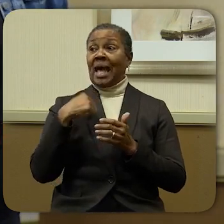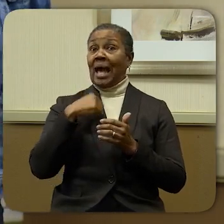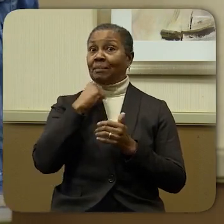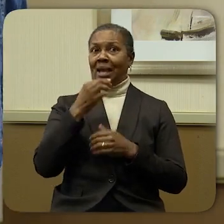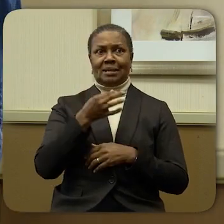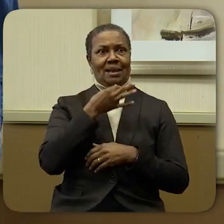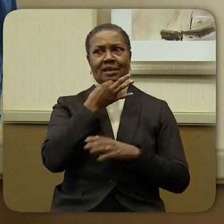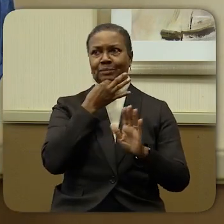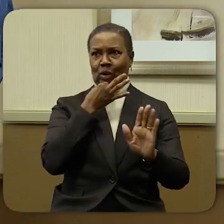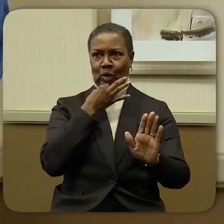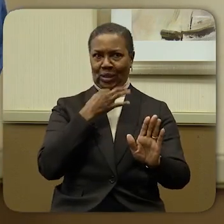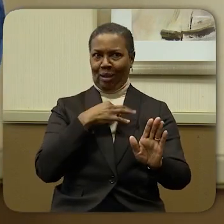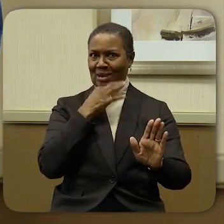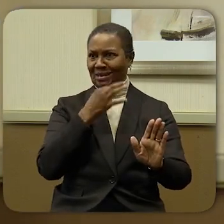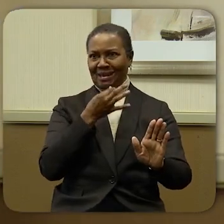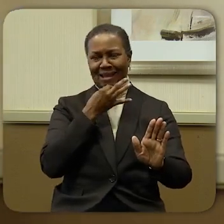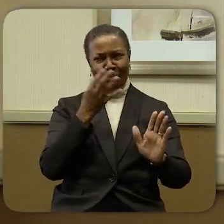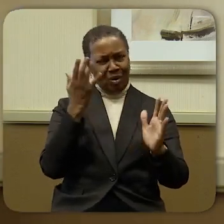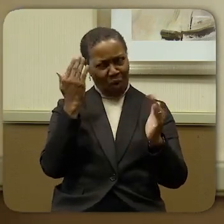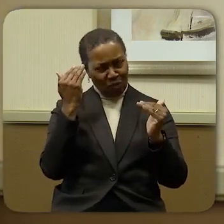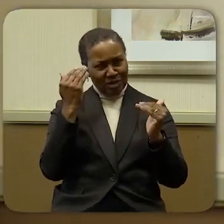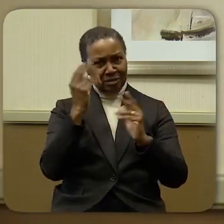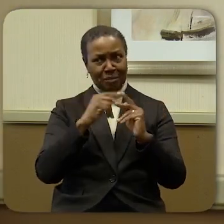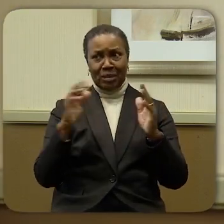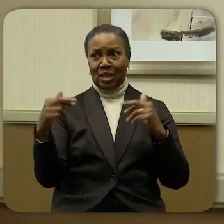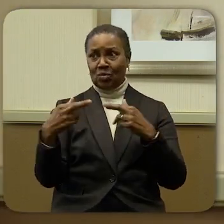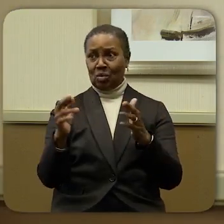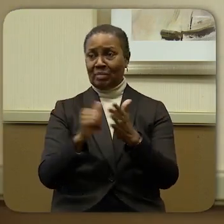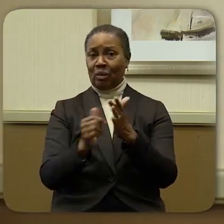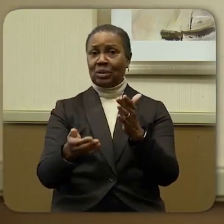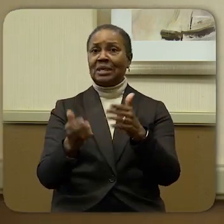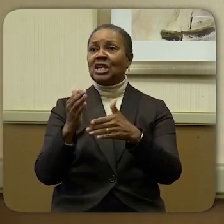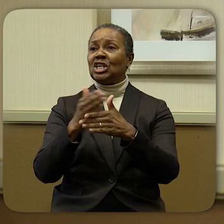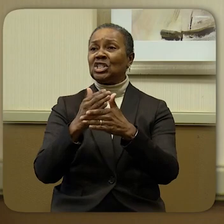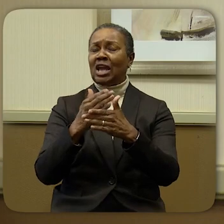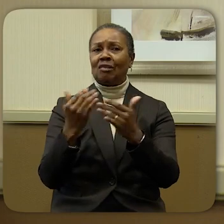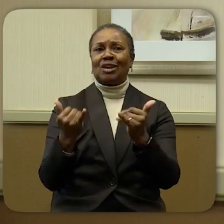an expert on that piece, and so hopefully we'll have some folks in the room that would be able to